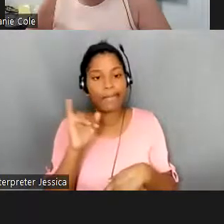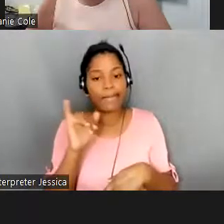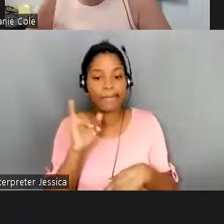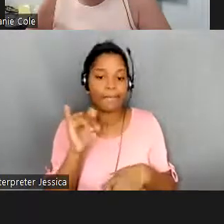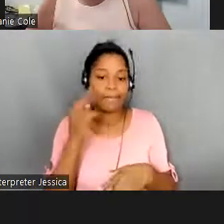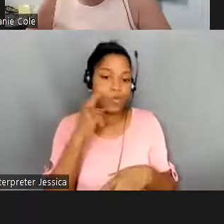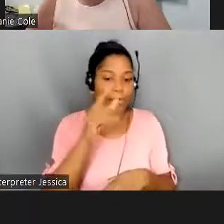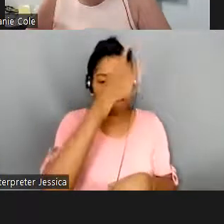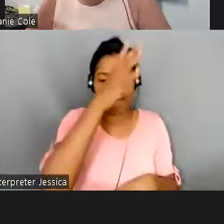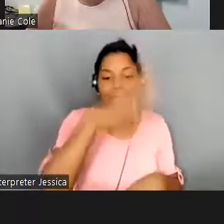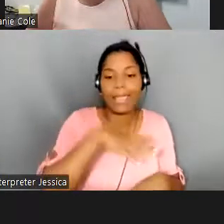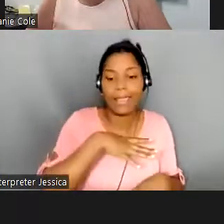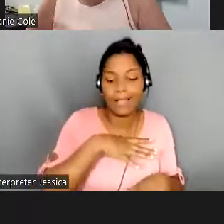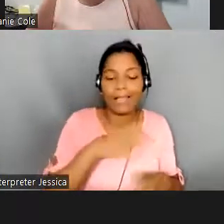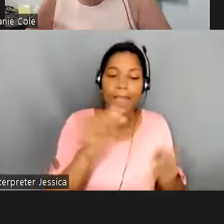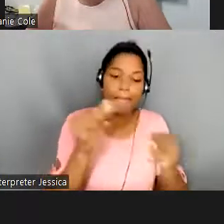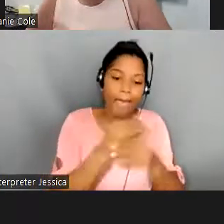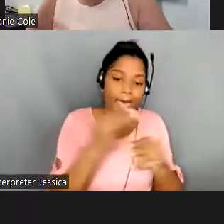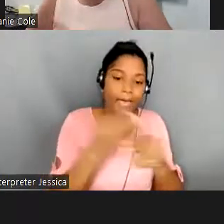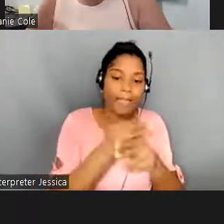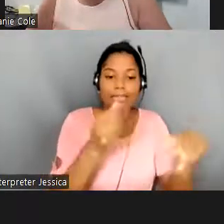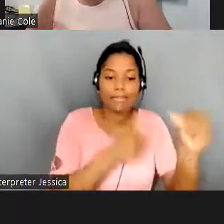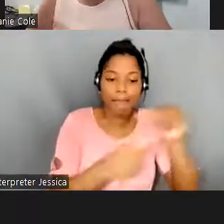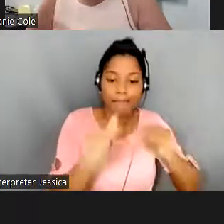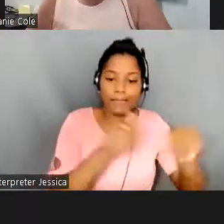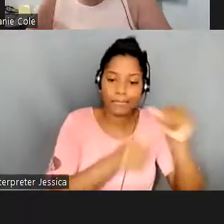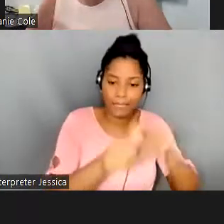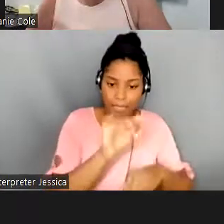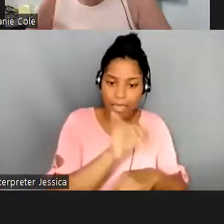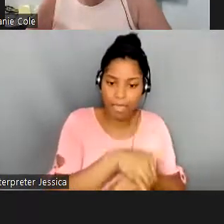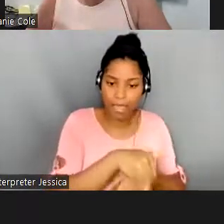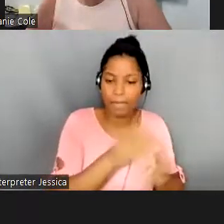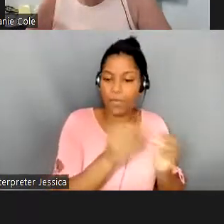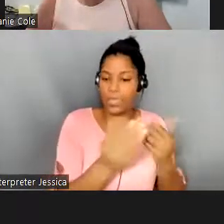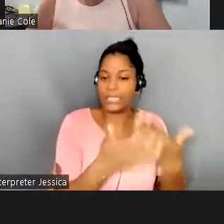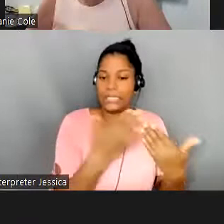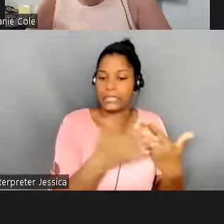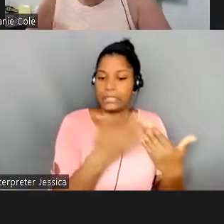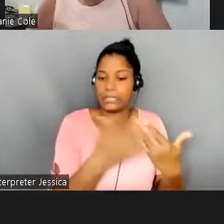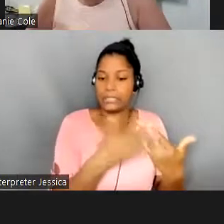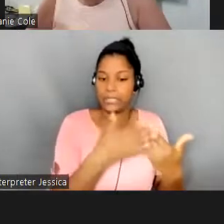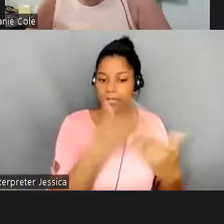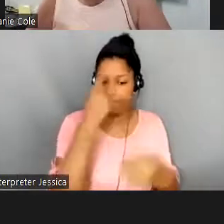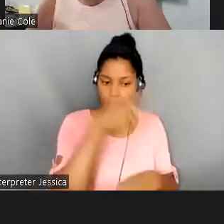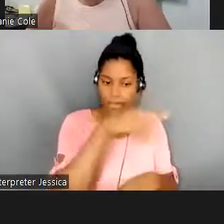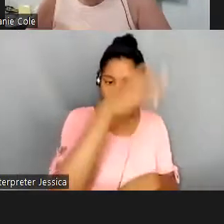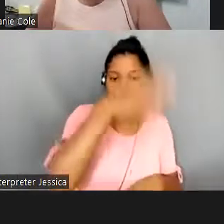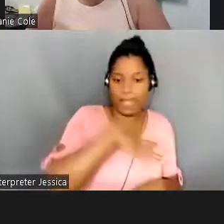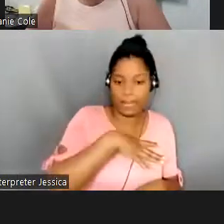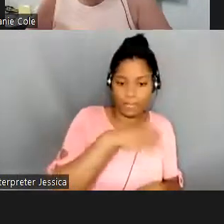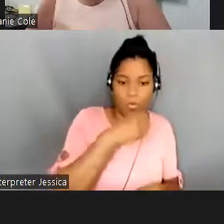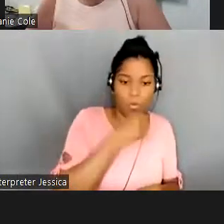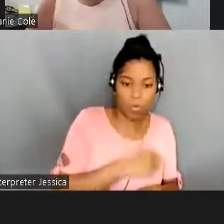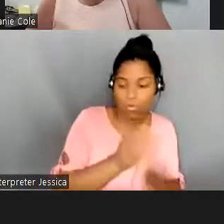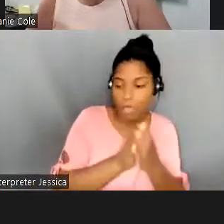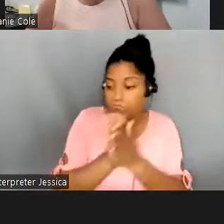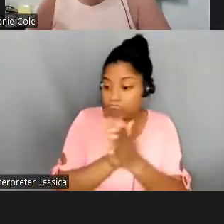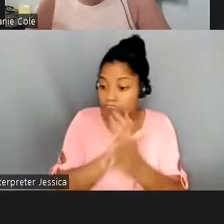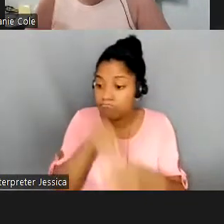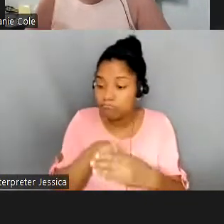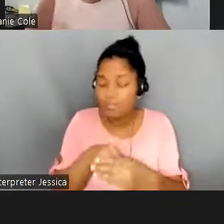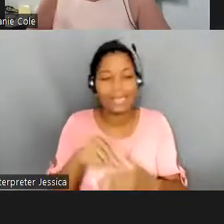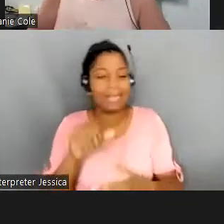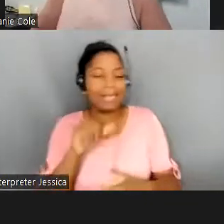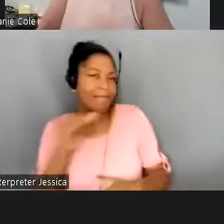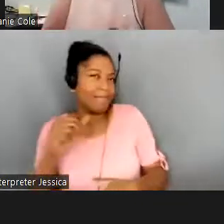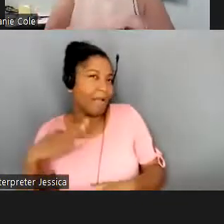male area, like math, science, things like that, it was easier to engage men, not so much as volunteers, and I